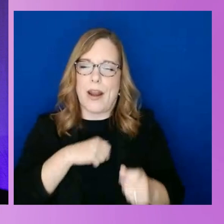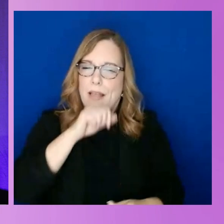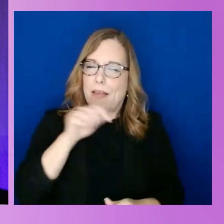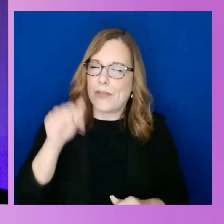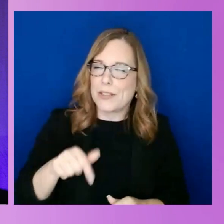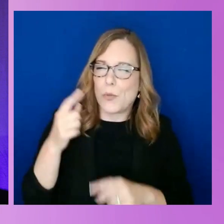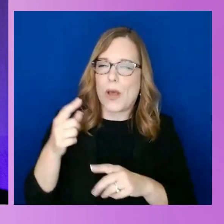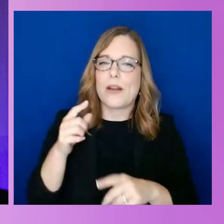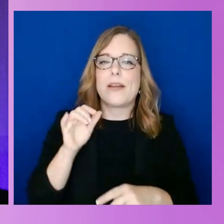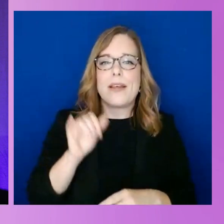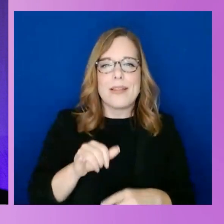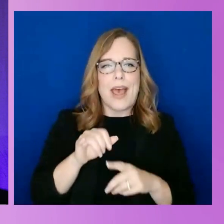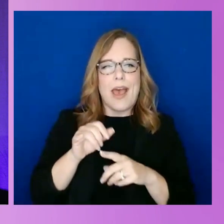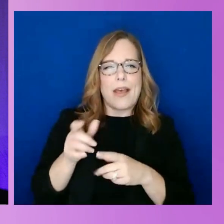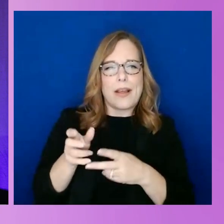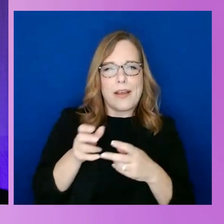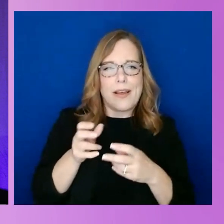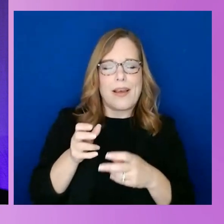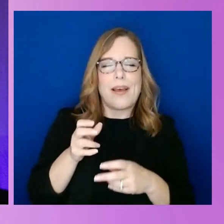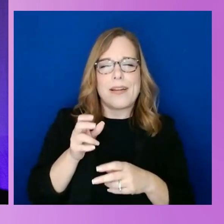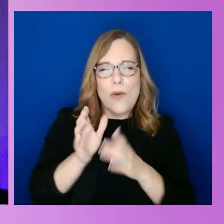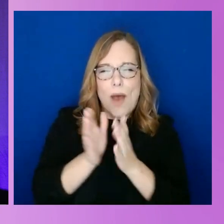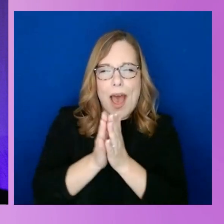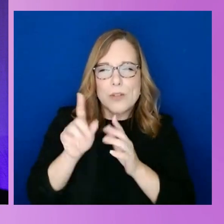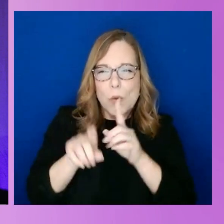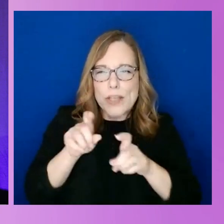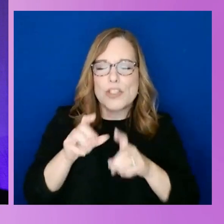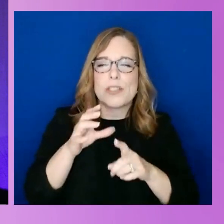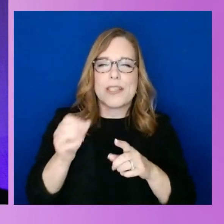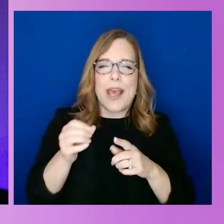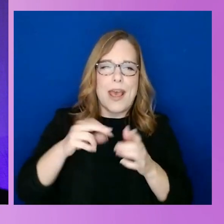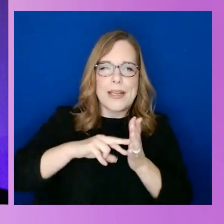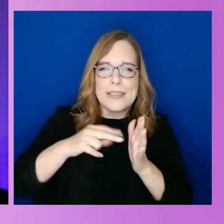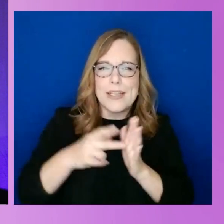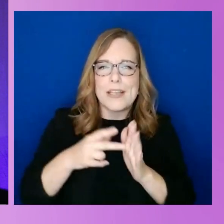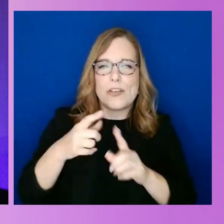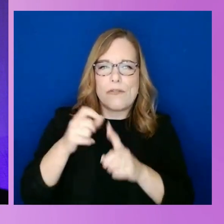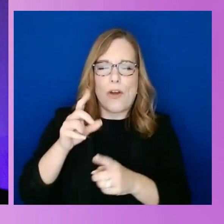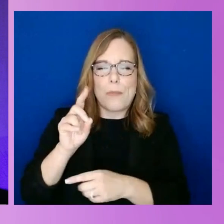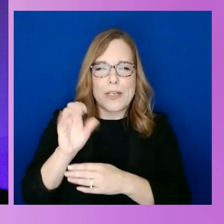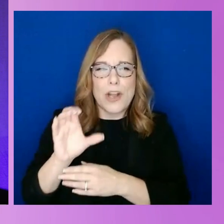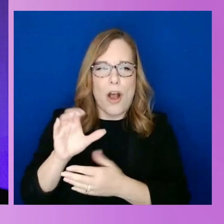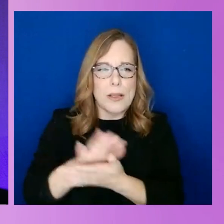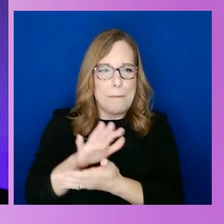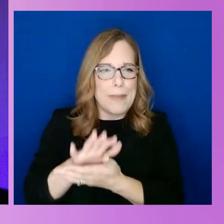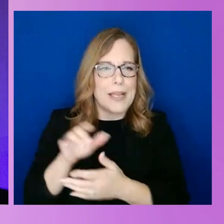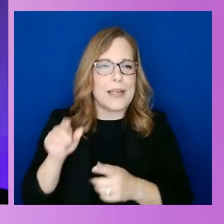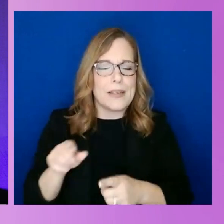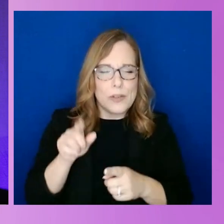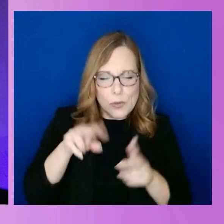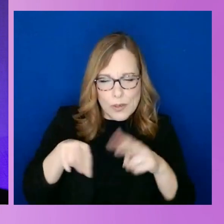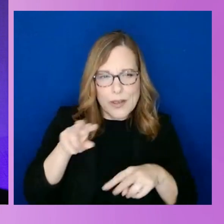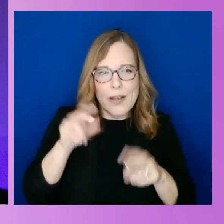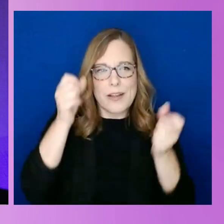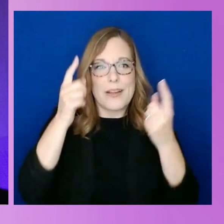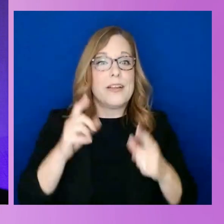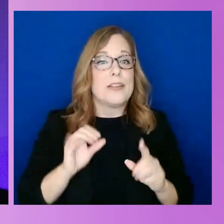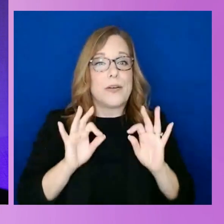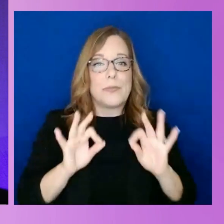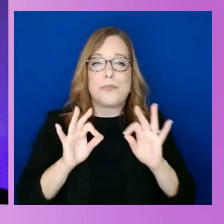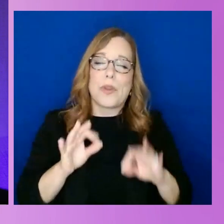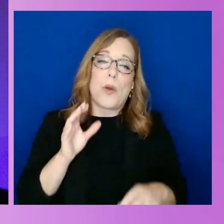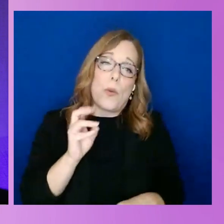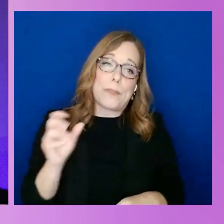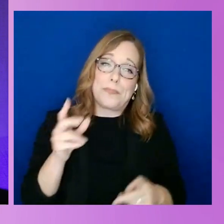a document. Well, seeing is better than 1,000 words. At this point, I would love to invite my team member,